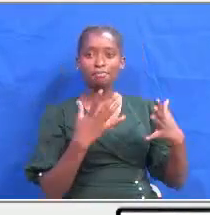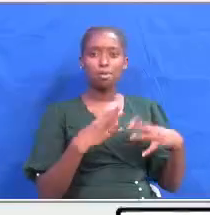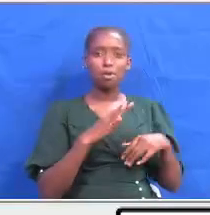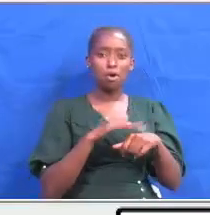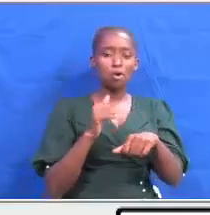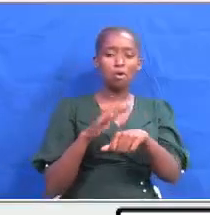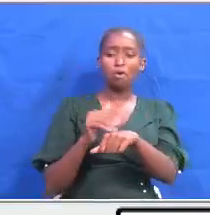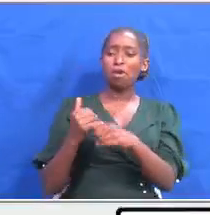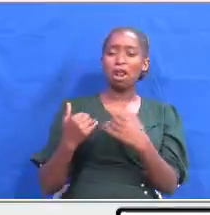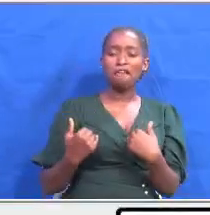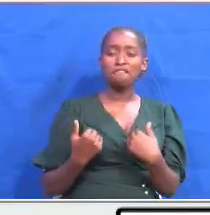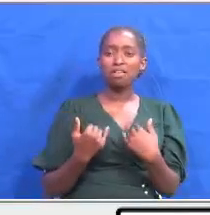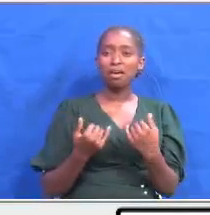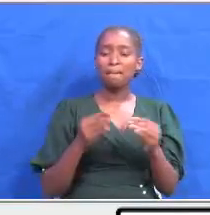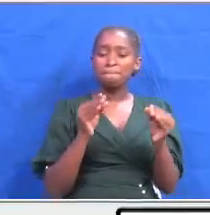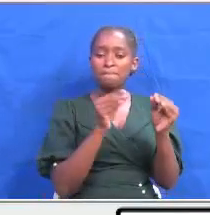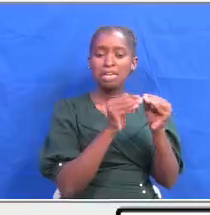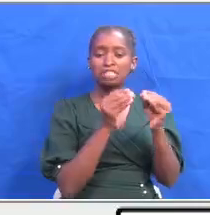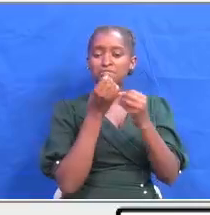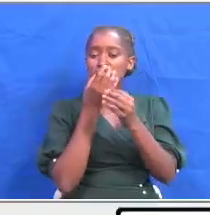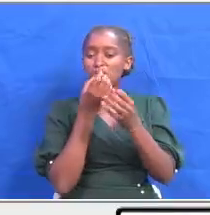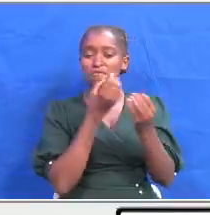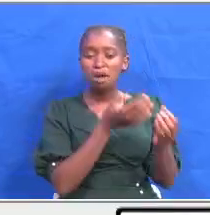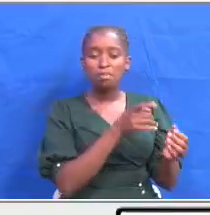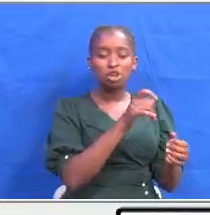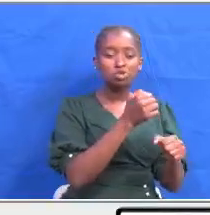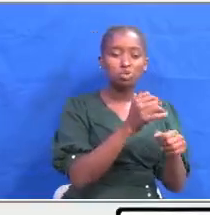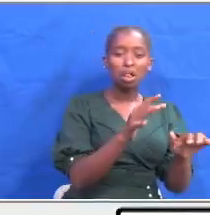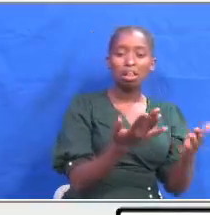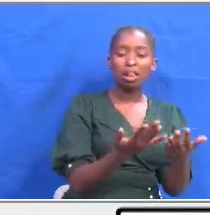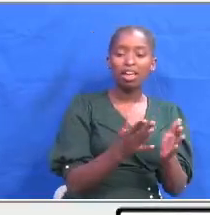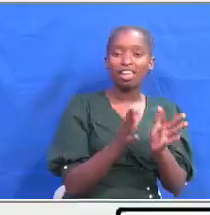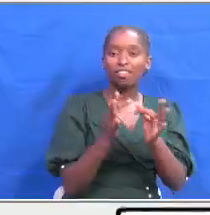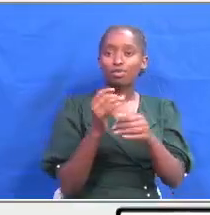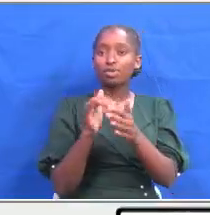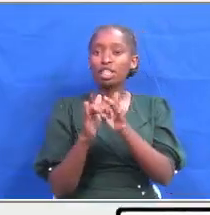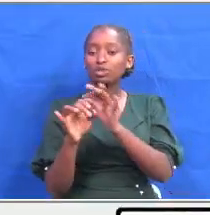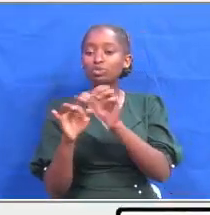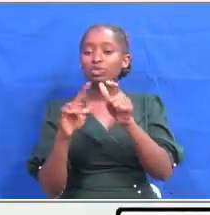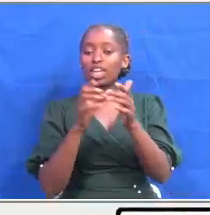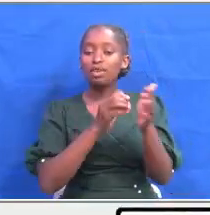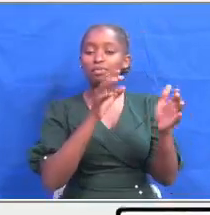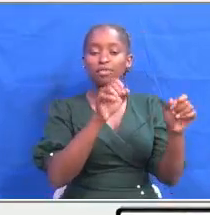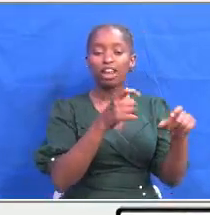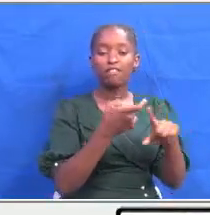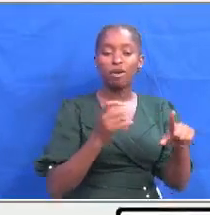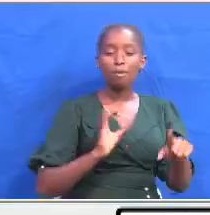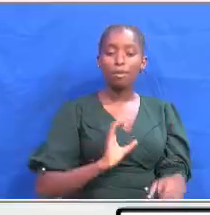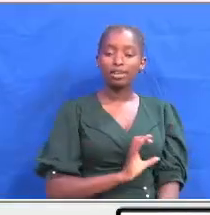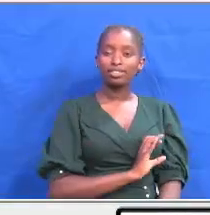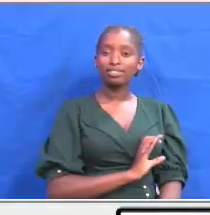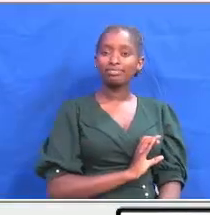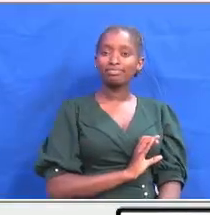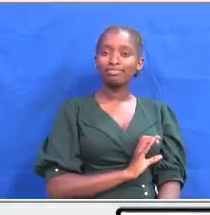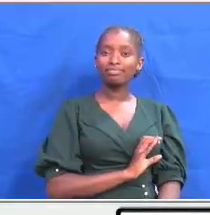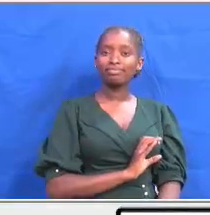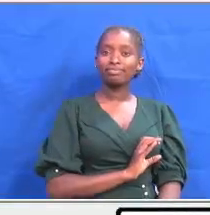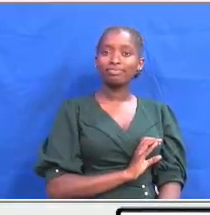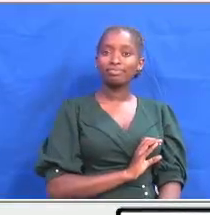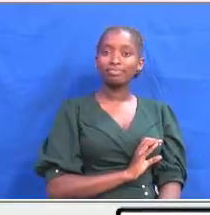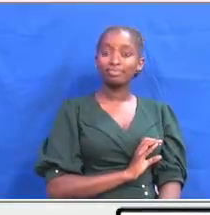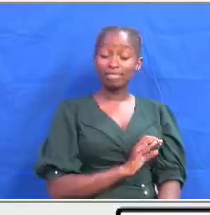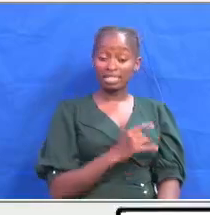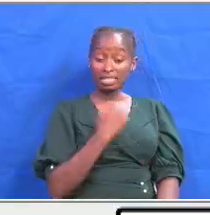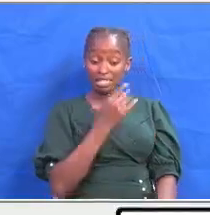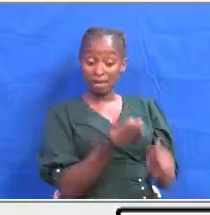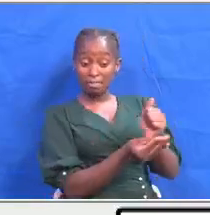you know, into meetings, they were told, this is the way to go. If not, we will remove you from the committees. I don't have a committee. I'm not saying that was bribery. I've